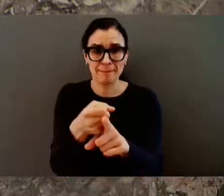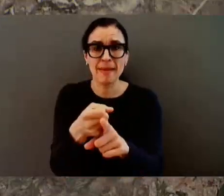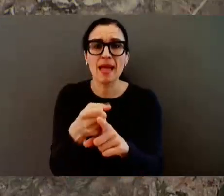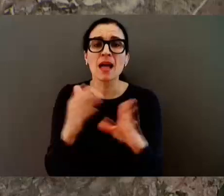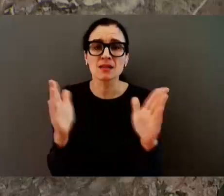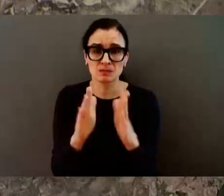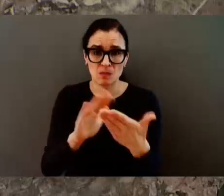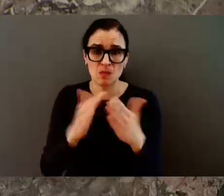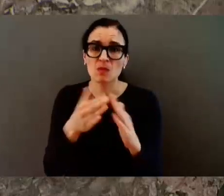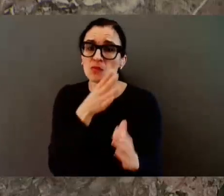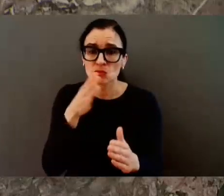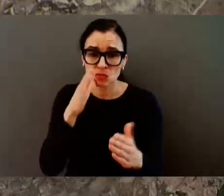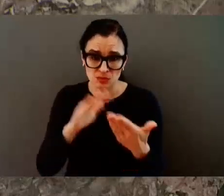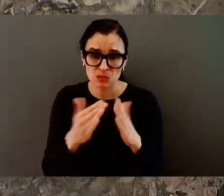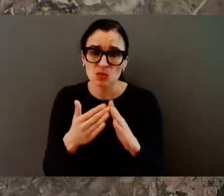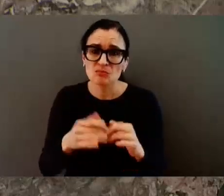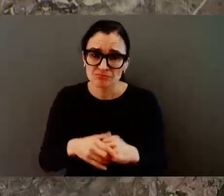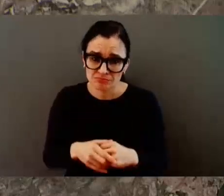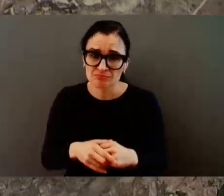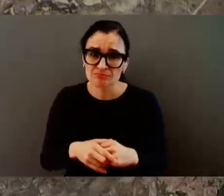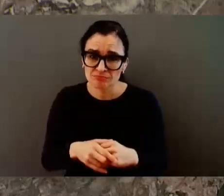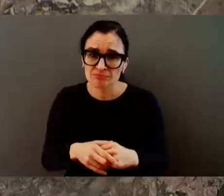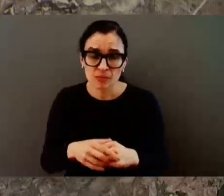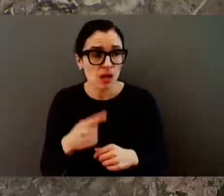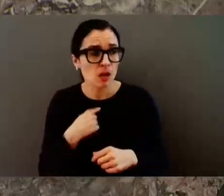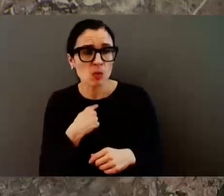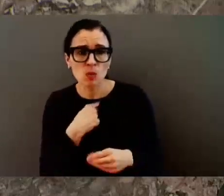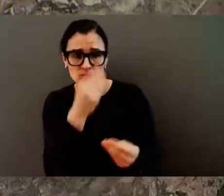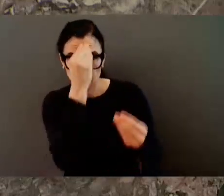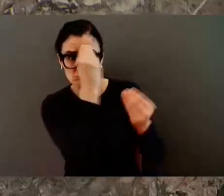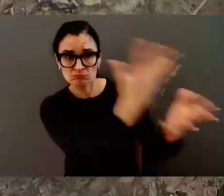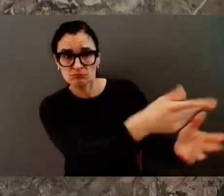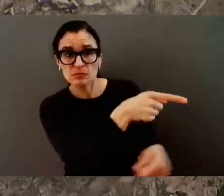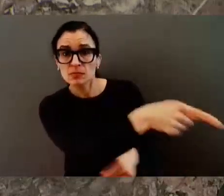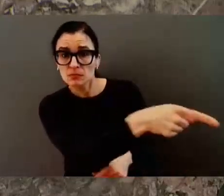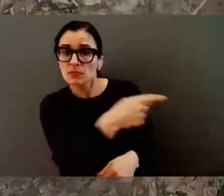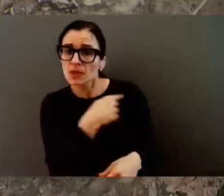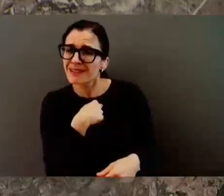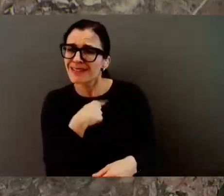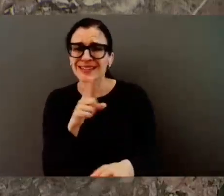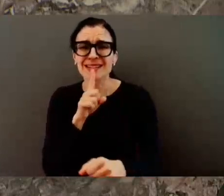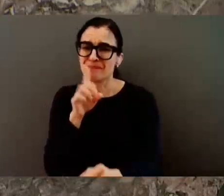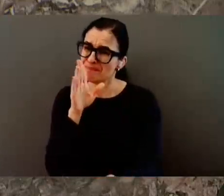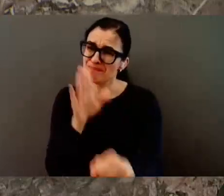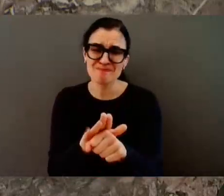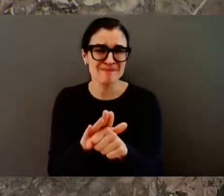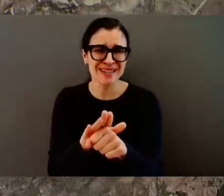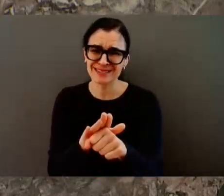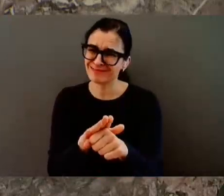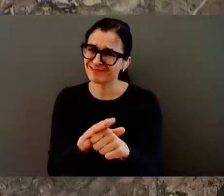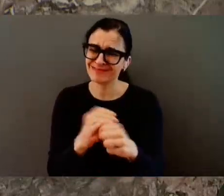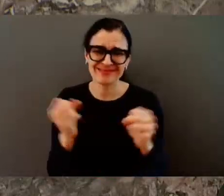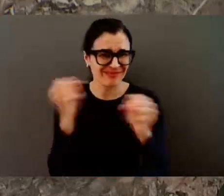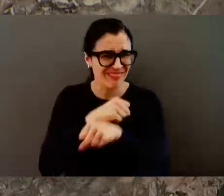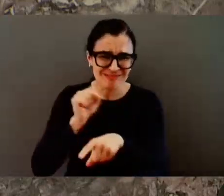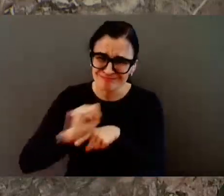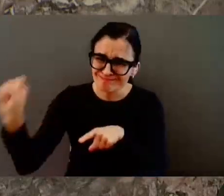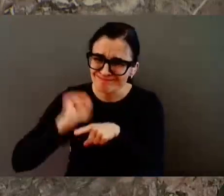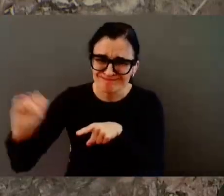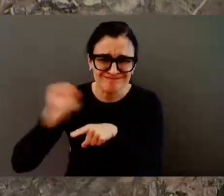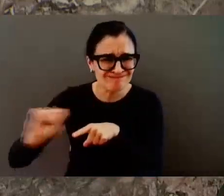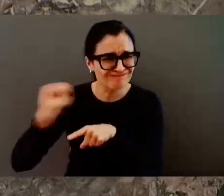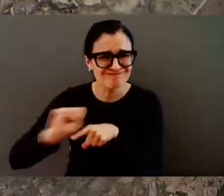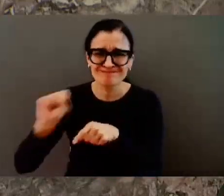solid commitment to continue fighting hard, to working with this government, to continue investing in rural communities, to make